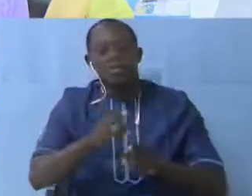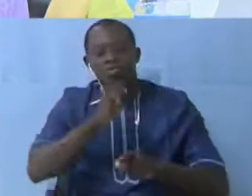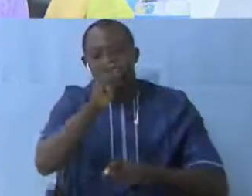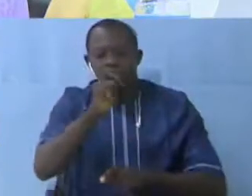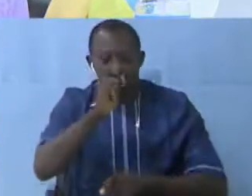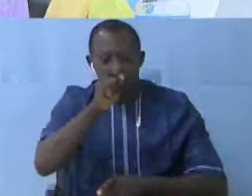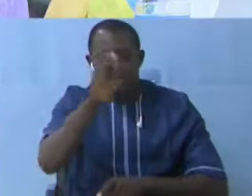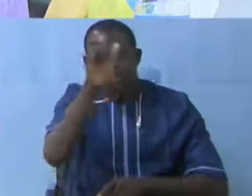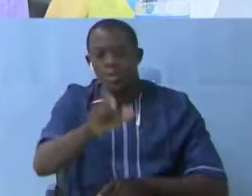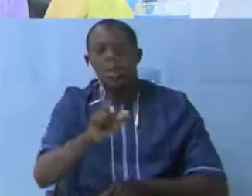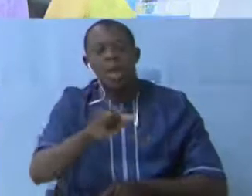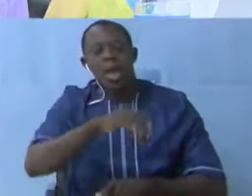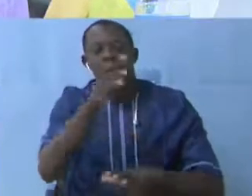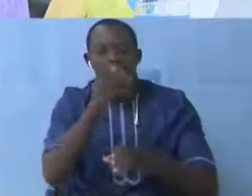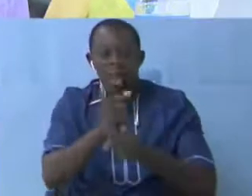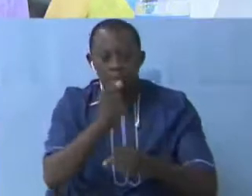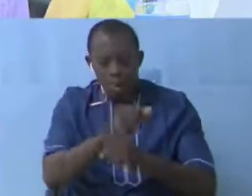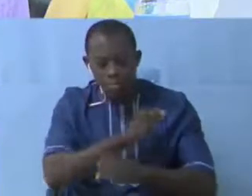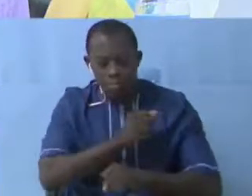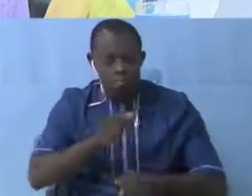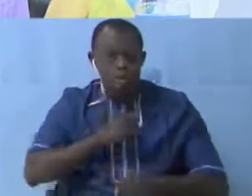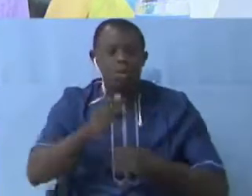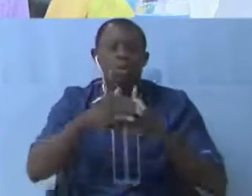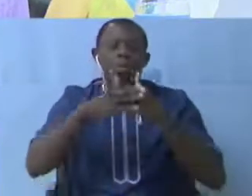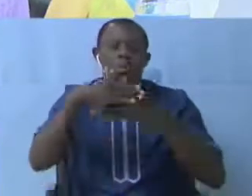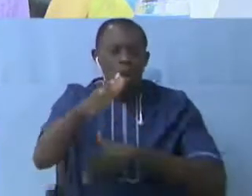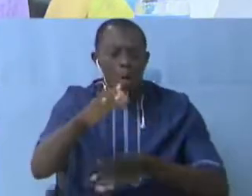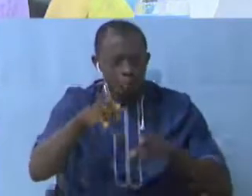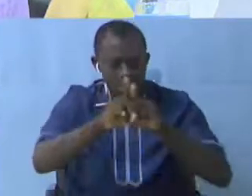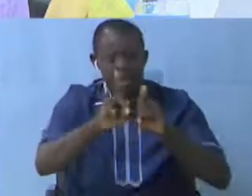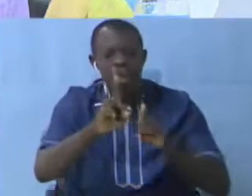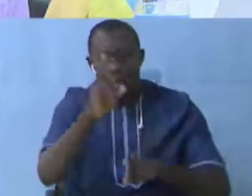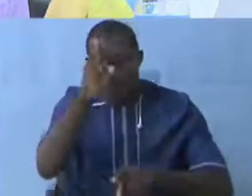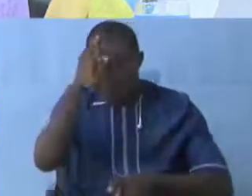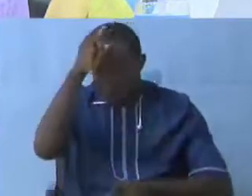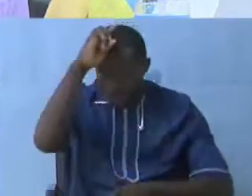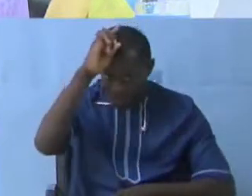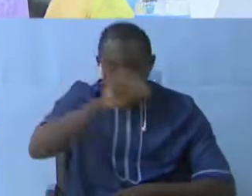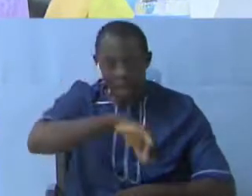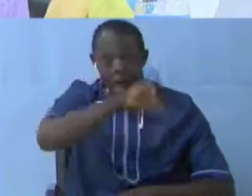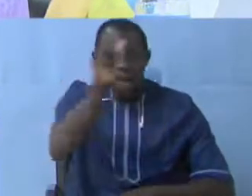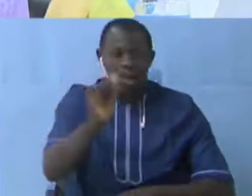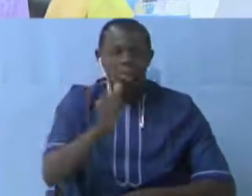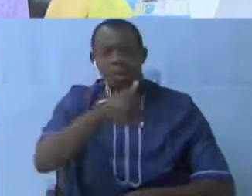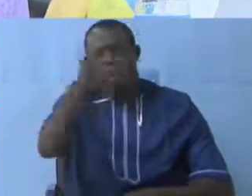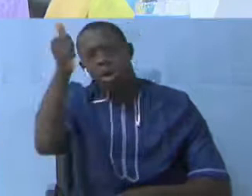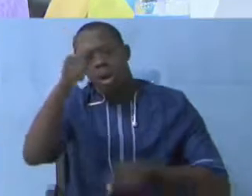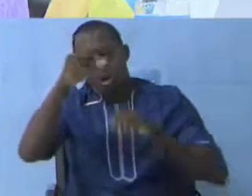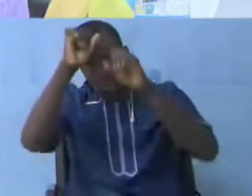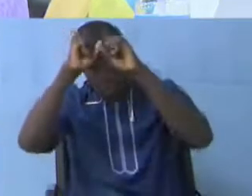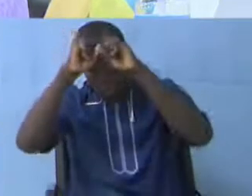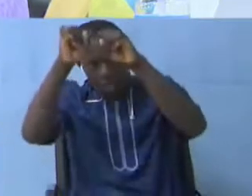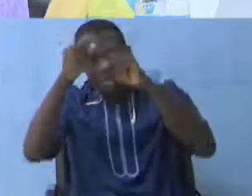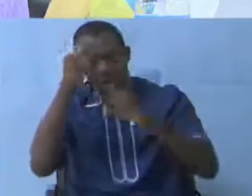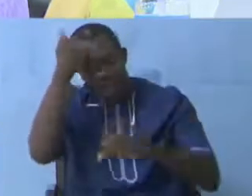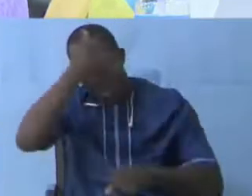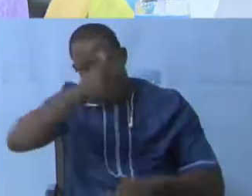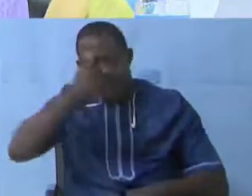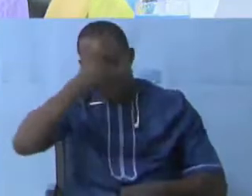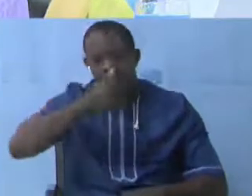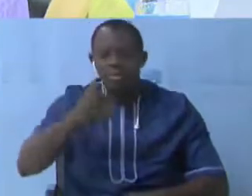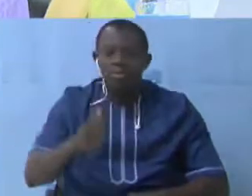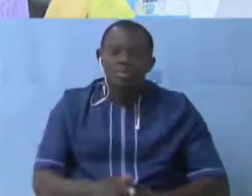yu bari. And they help us a lot with South African and other African governments. dimbale nañu ci South African ak yeneen réewi Afrika ak nguuri Afrika